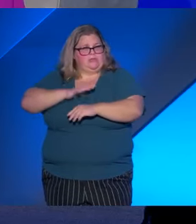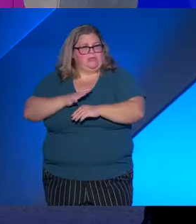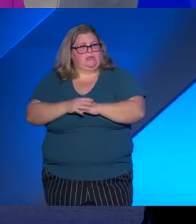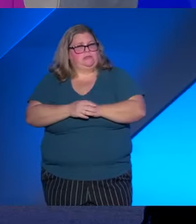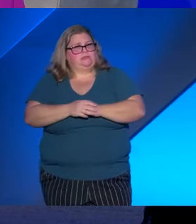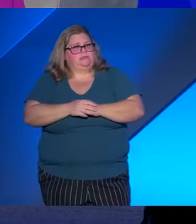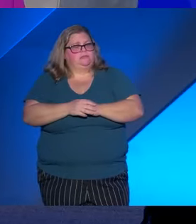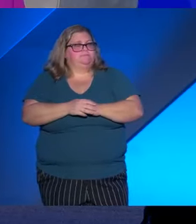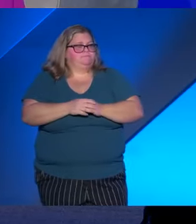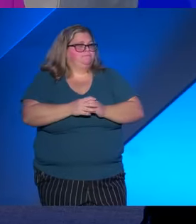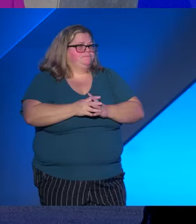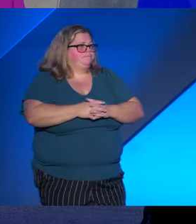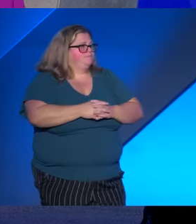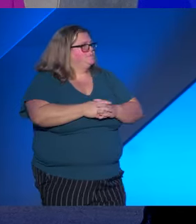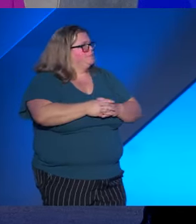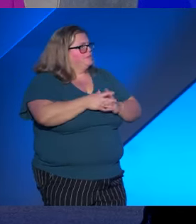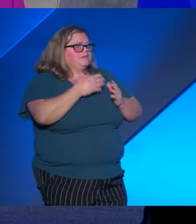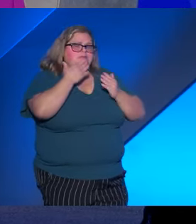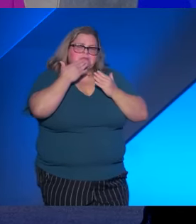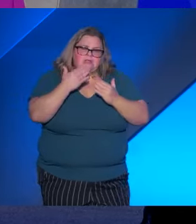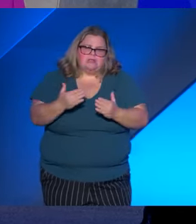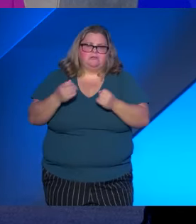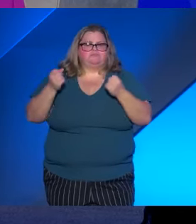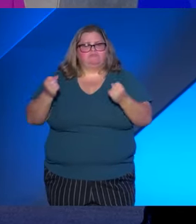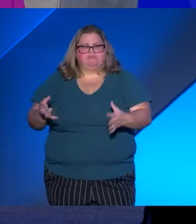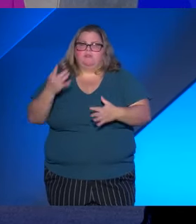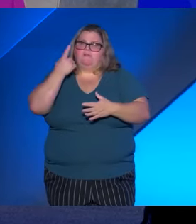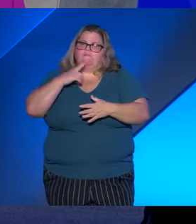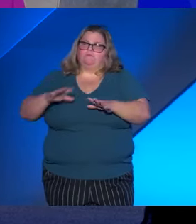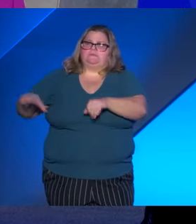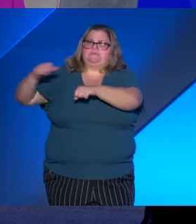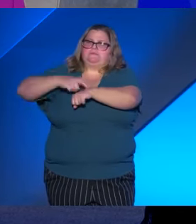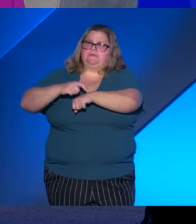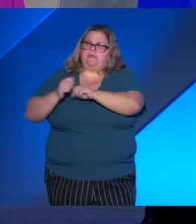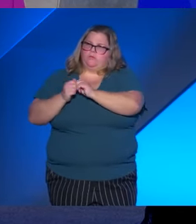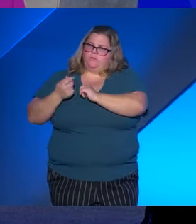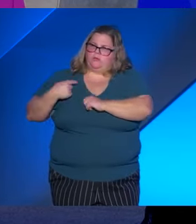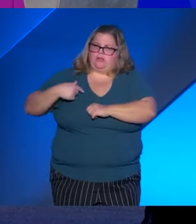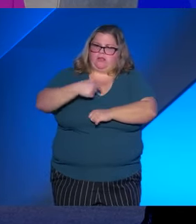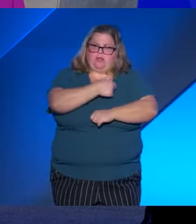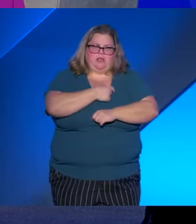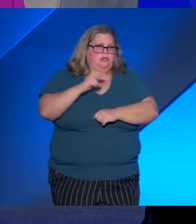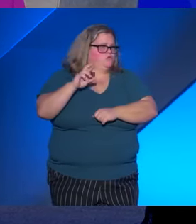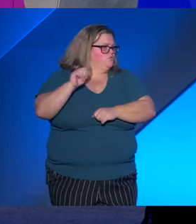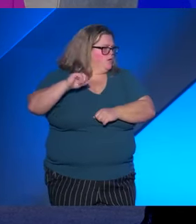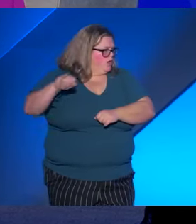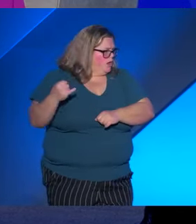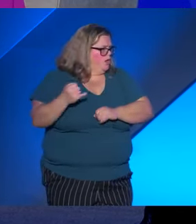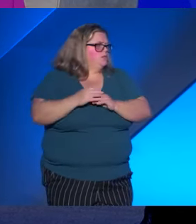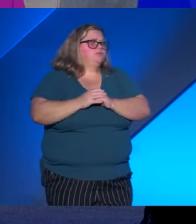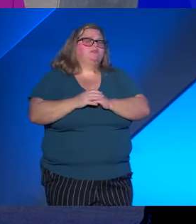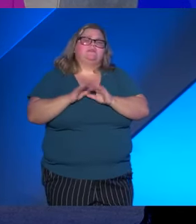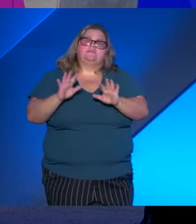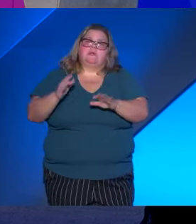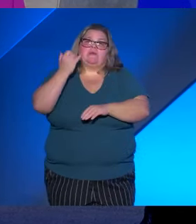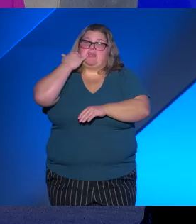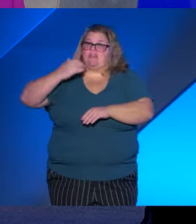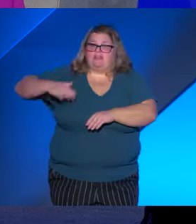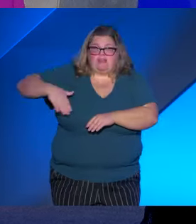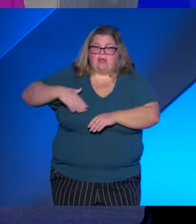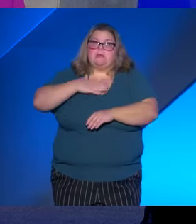Mm-hmm. Thank you so much for spending time with us today, Rajkumari. If you haven't, please, please check